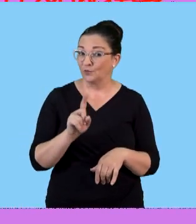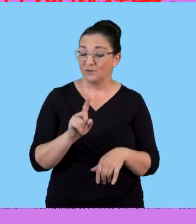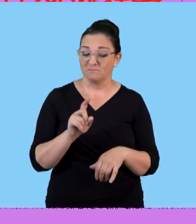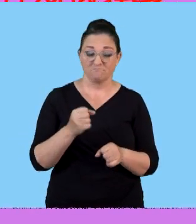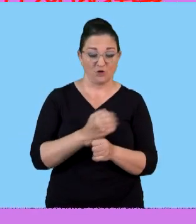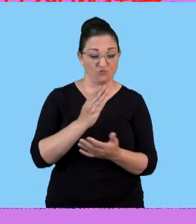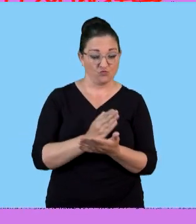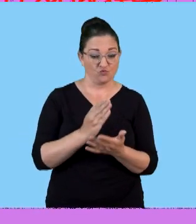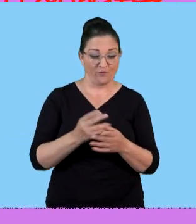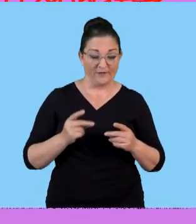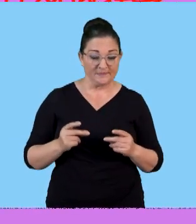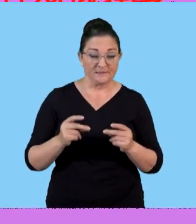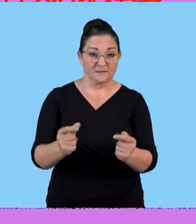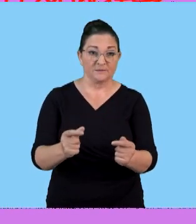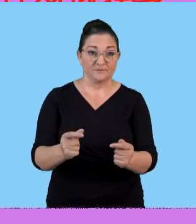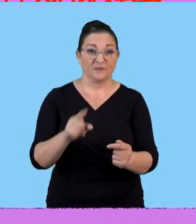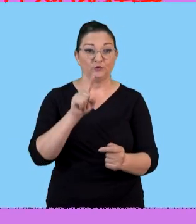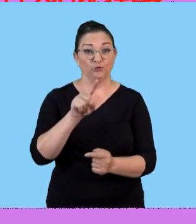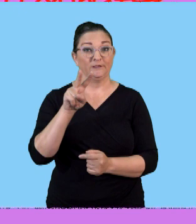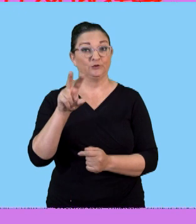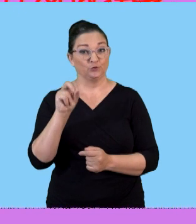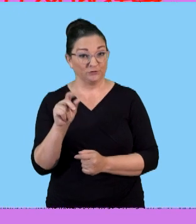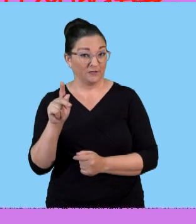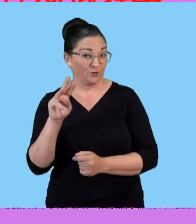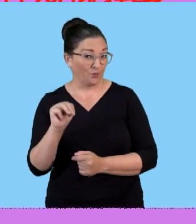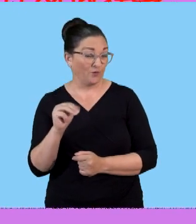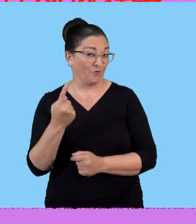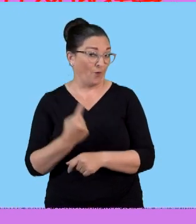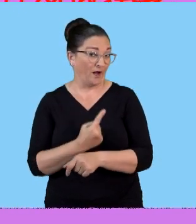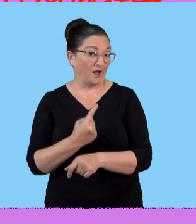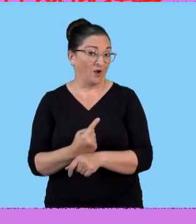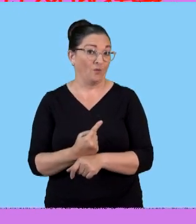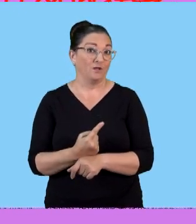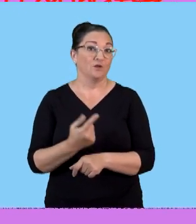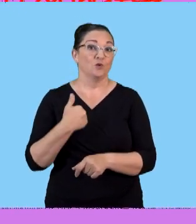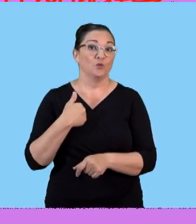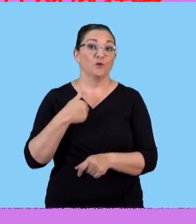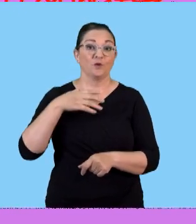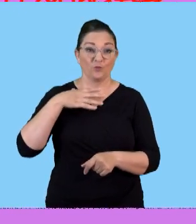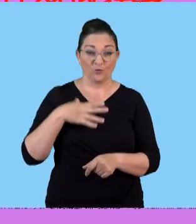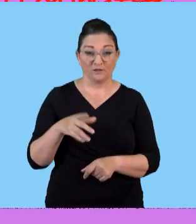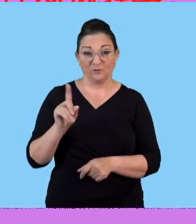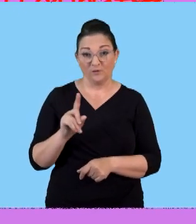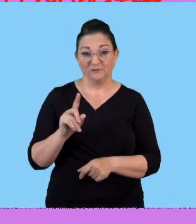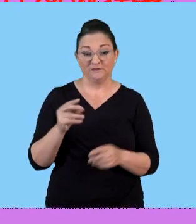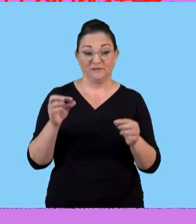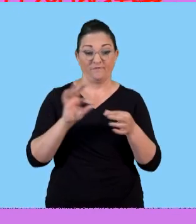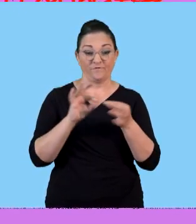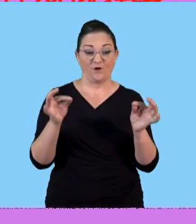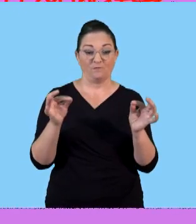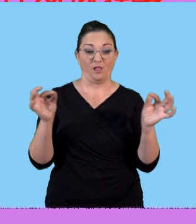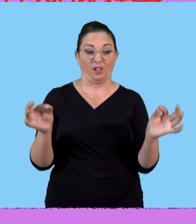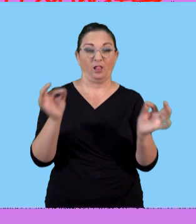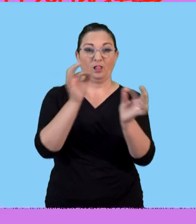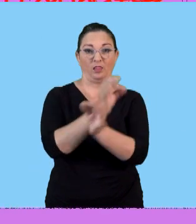verify whether the traveling speed is 120 kilometers per hour. So therefore, I will instead